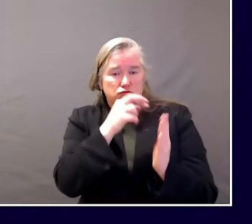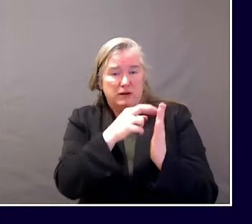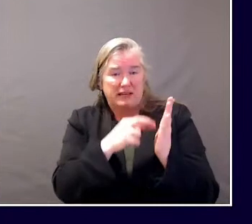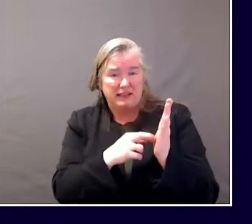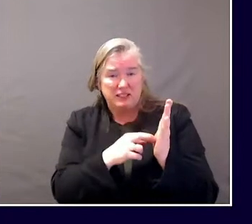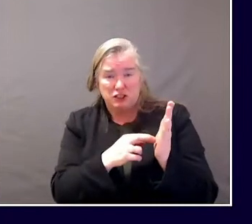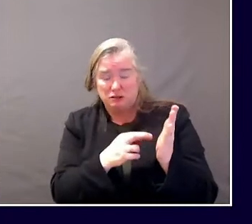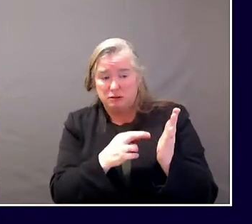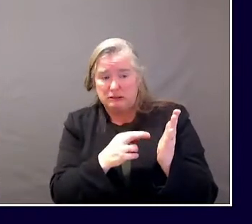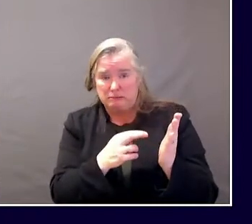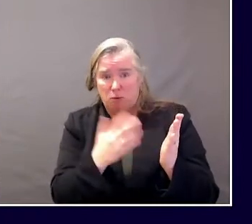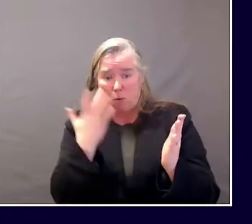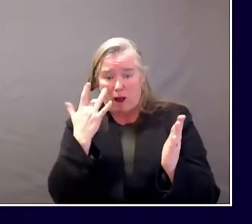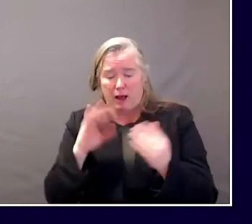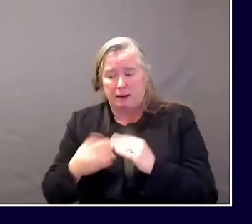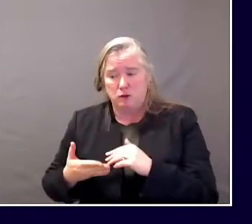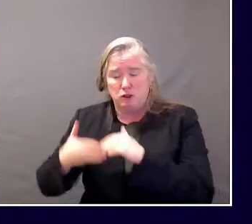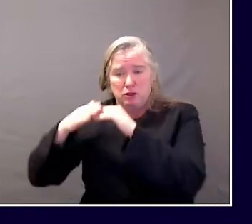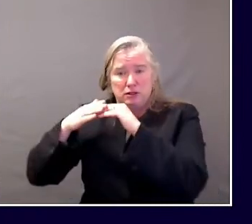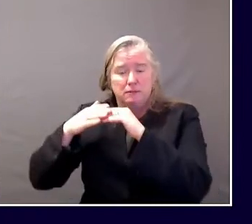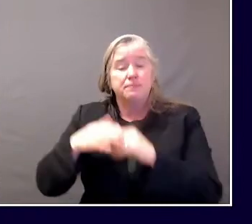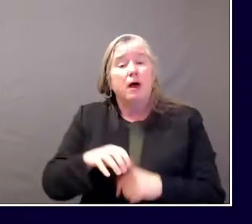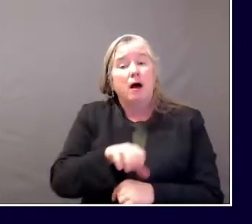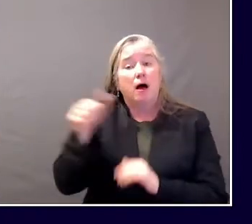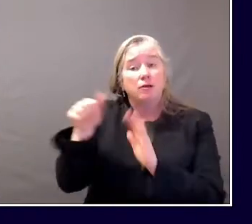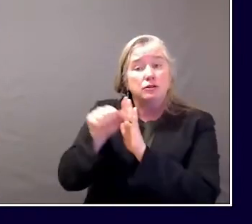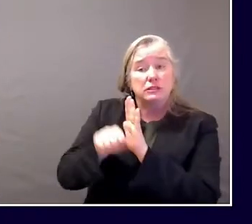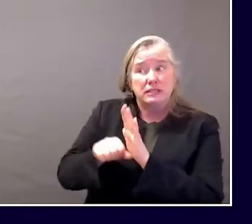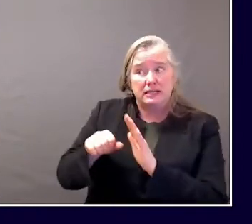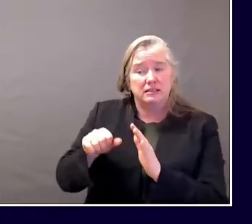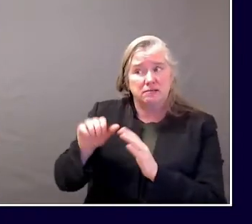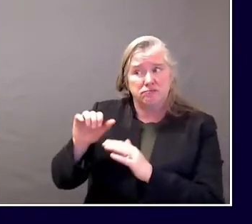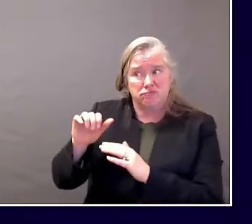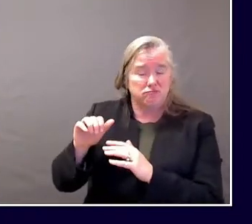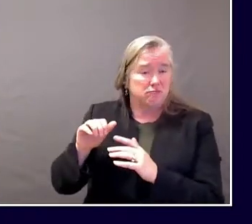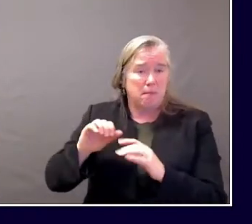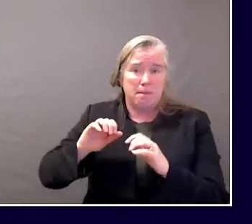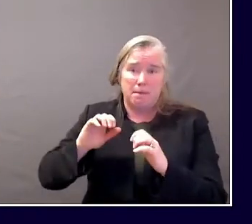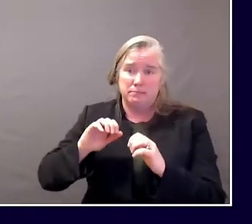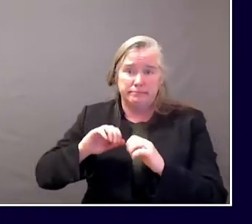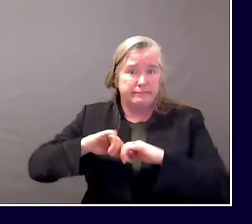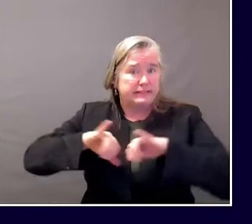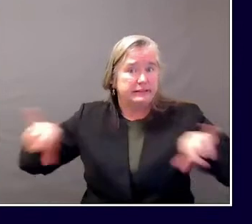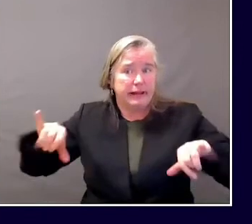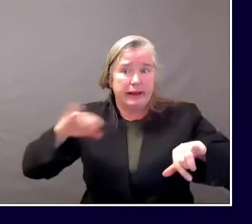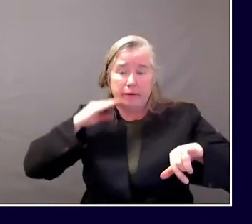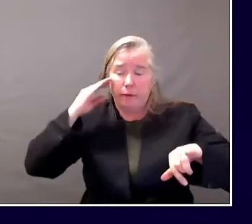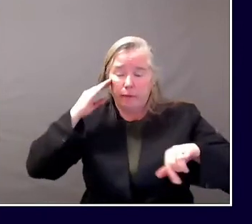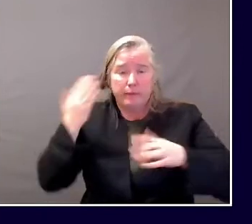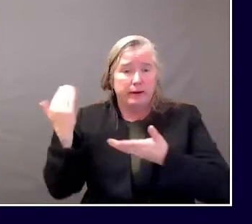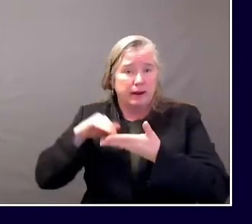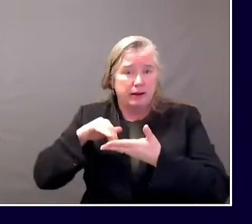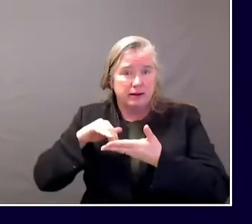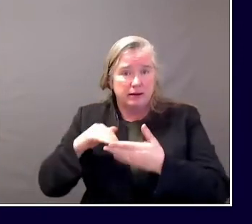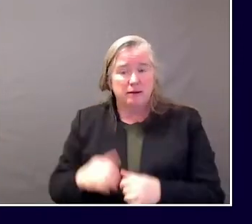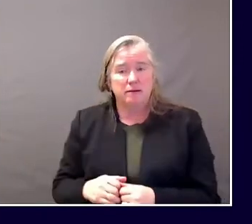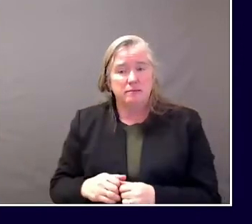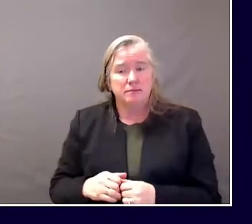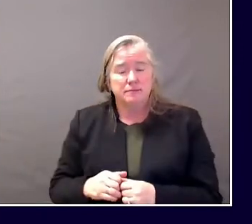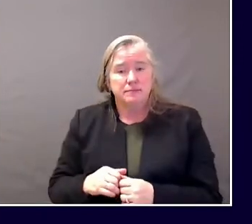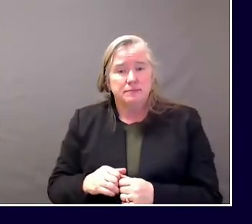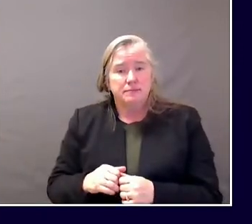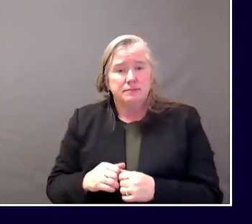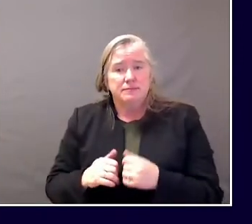well in other states, these stay-at-home orders, or are all of our metaphorical eggs in the